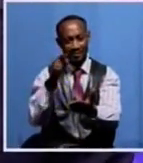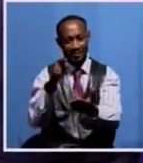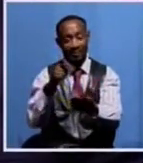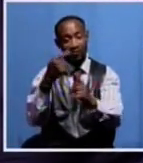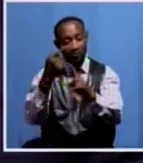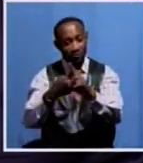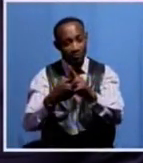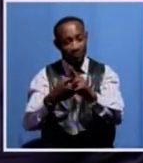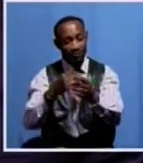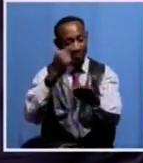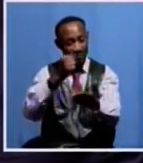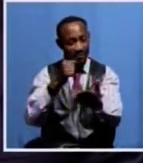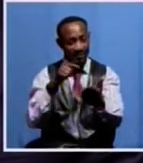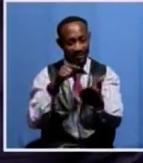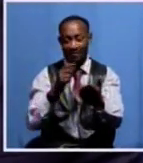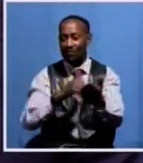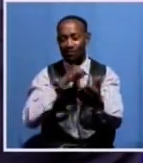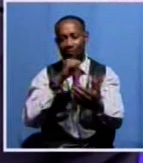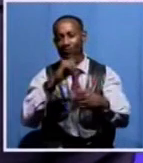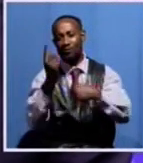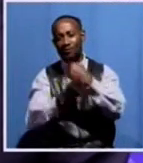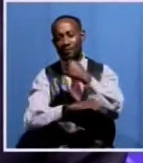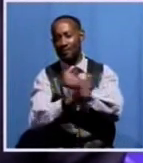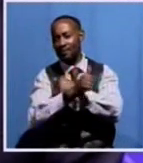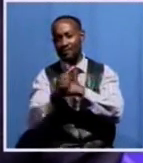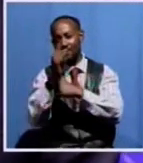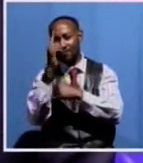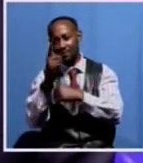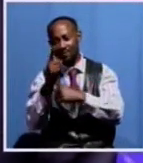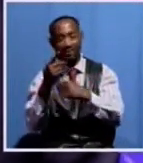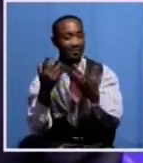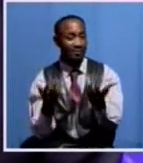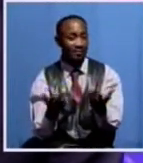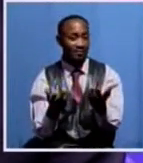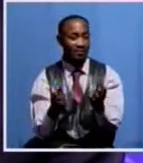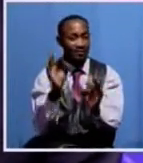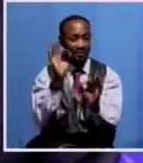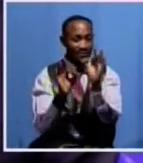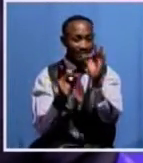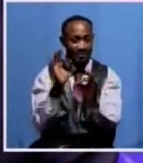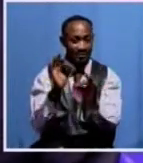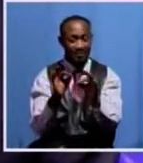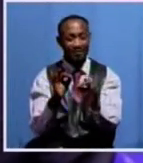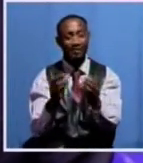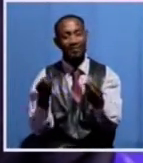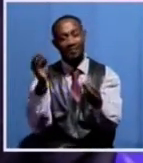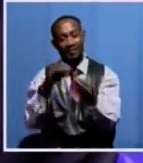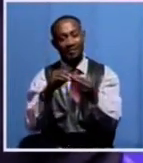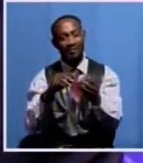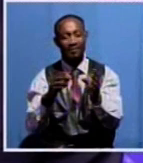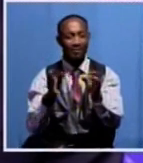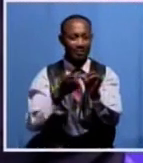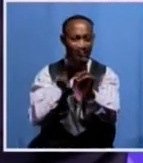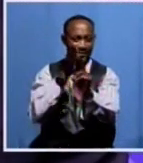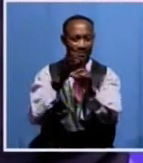budget are, firstly, we have not punished anybody by adjusting direct tax or indirect tax like VAT